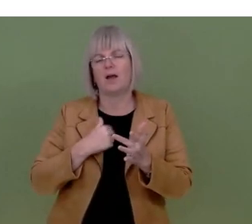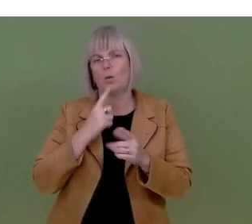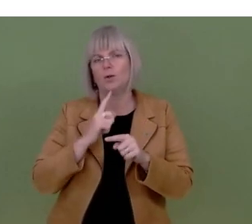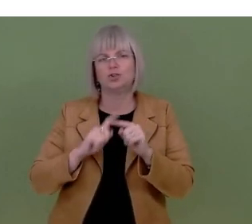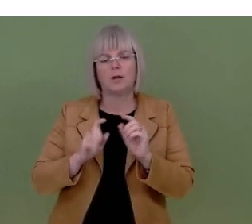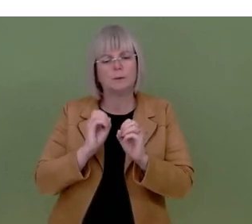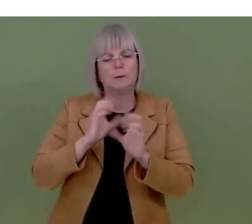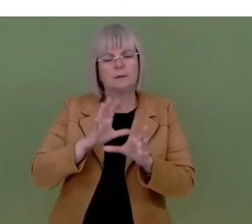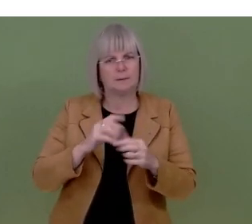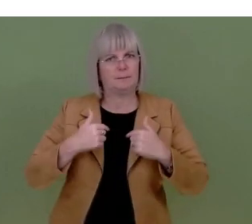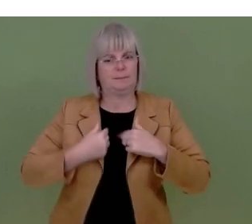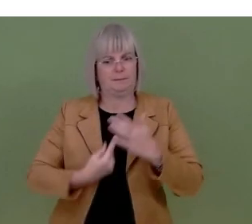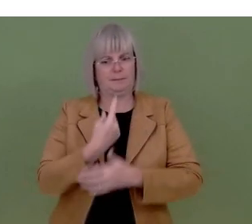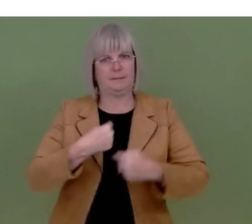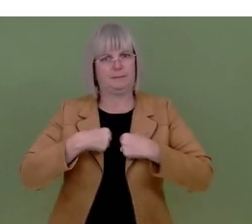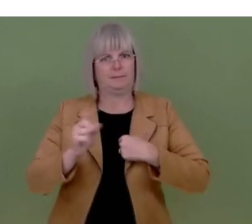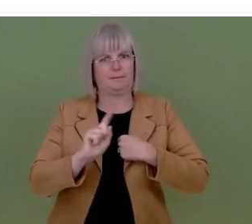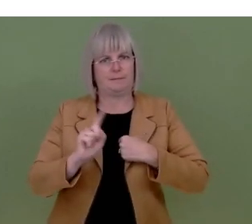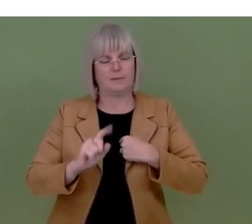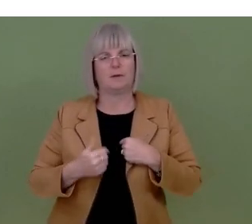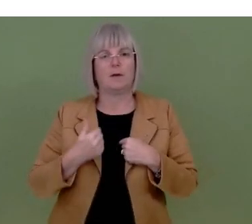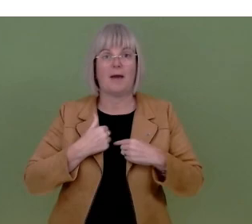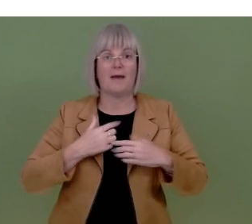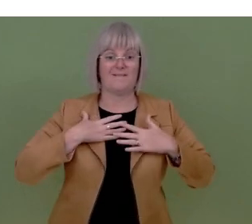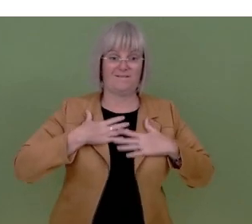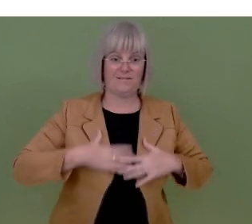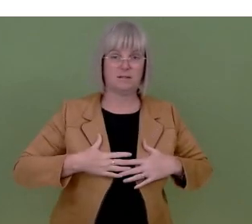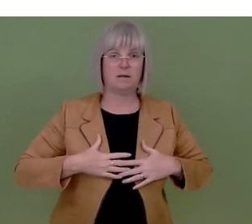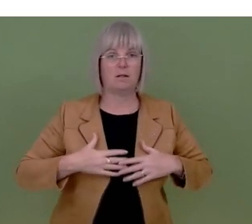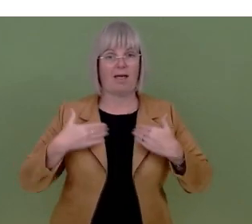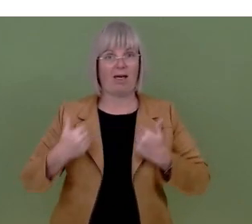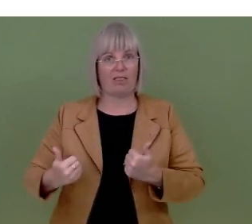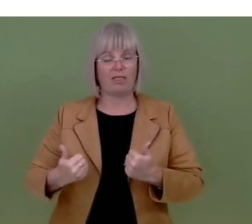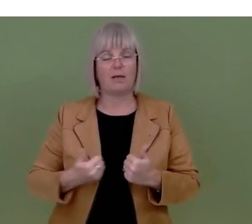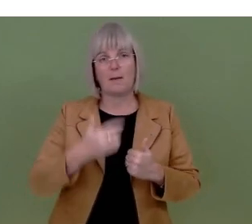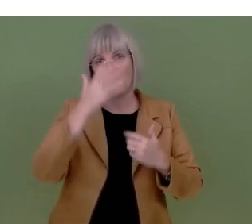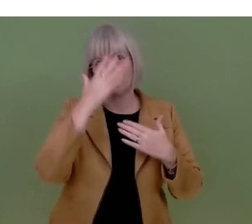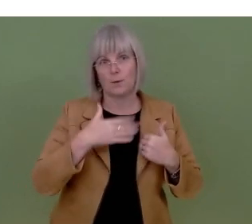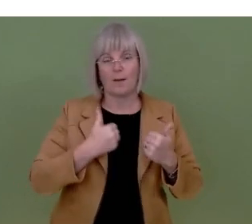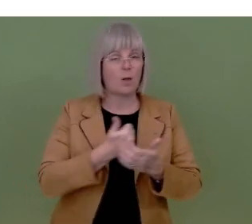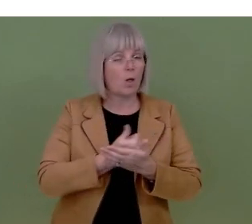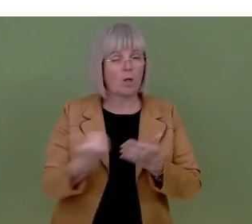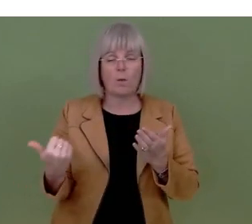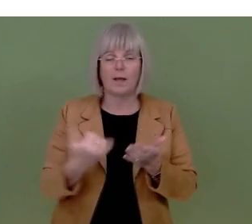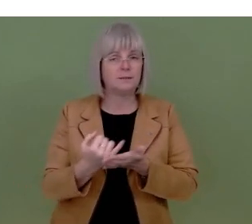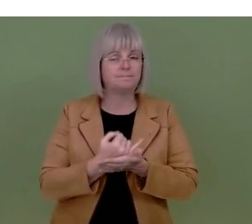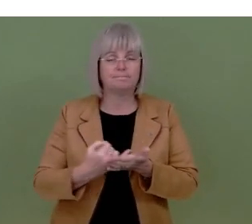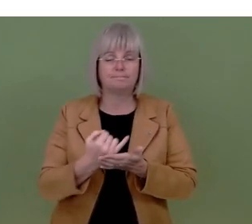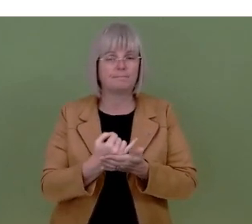my physical health and mental health have always been poor, but I had a really very